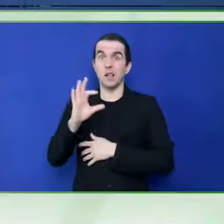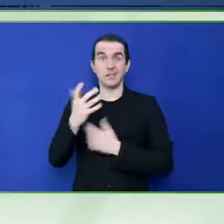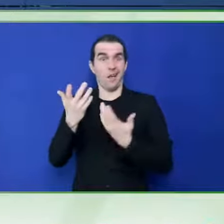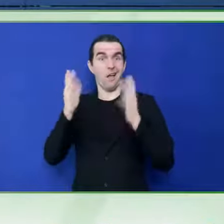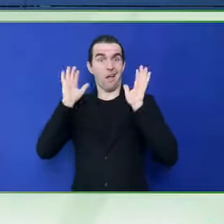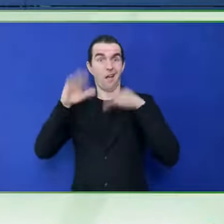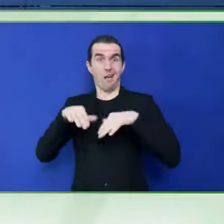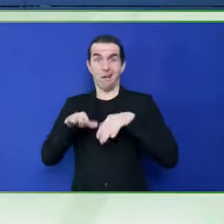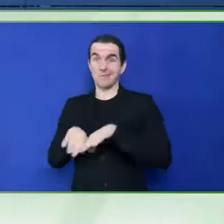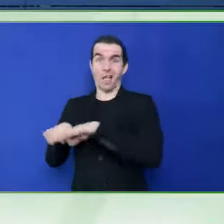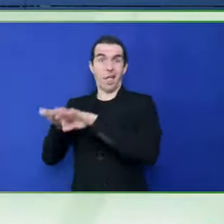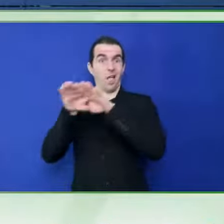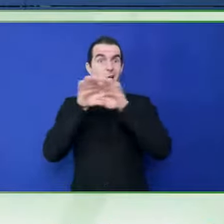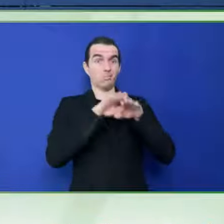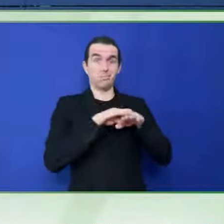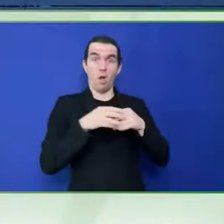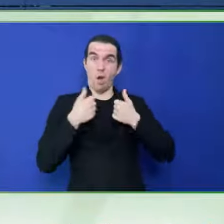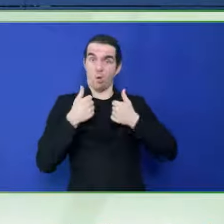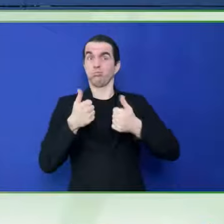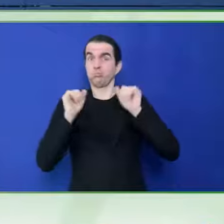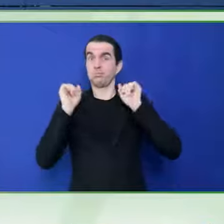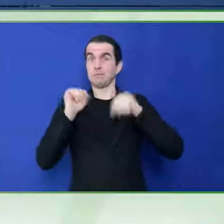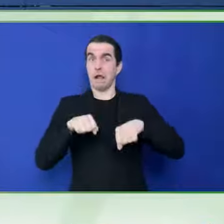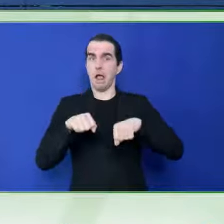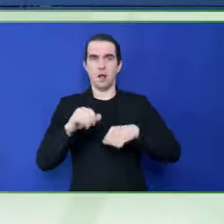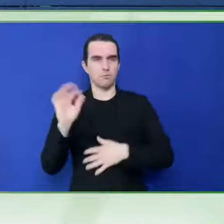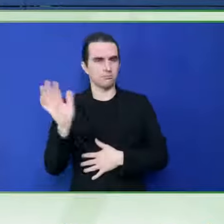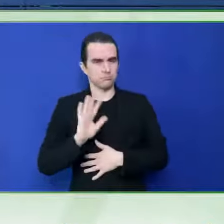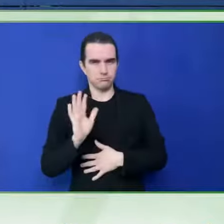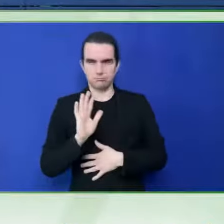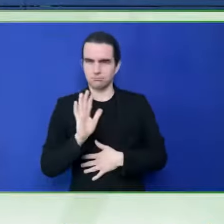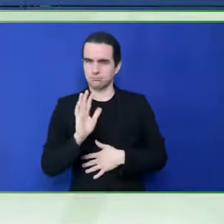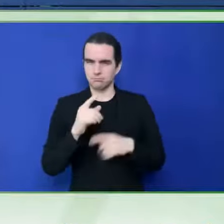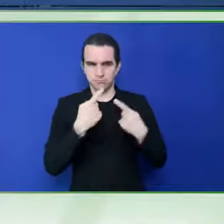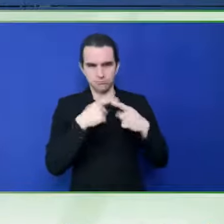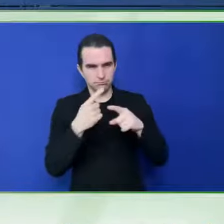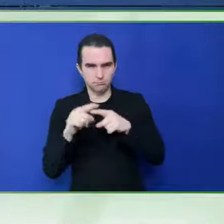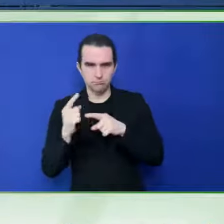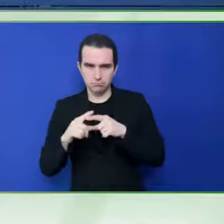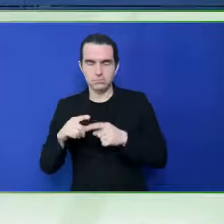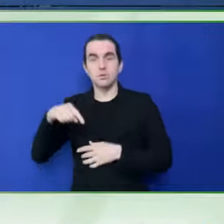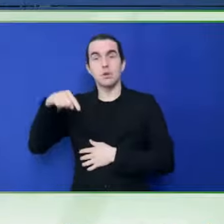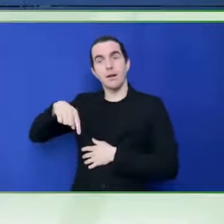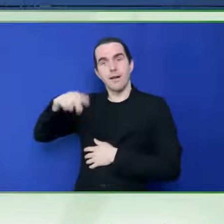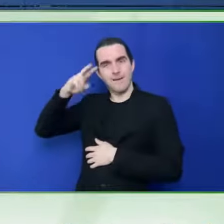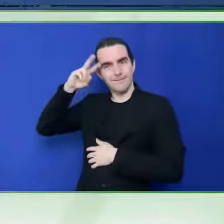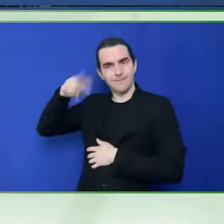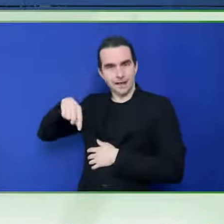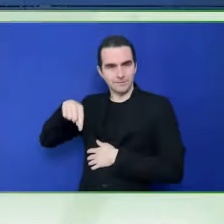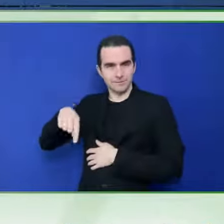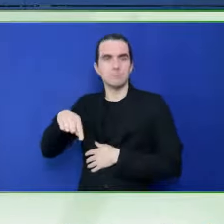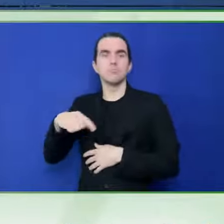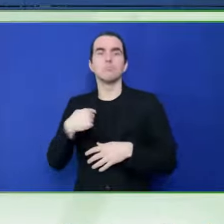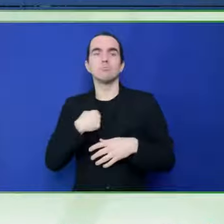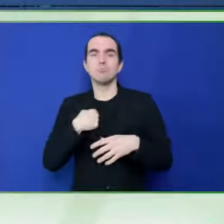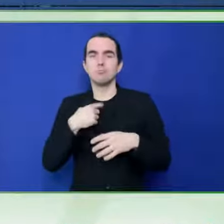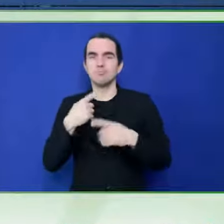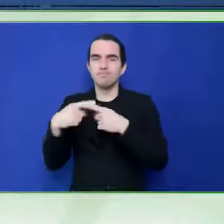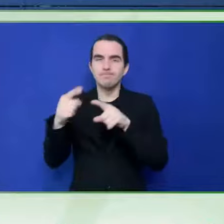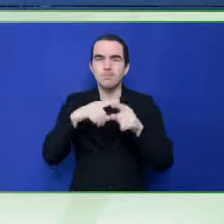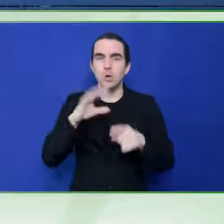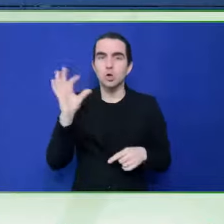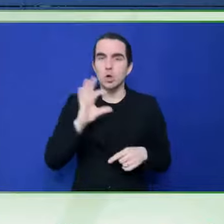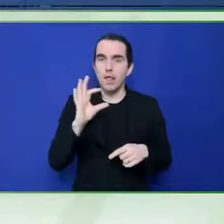my left anyway, there's an evil toilet, which there's a disabled toilet. It's so near but so far, except for the